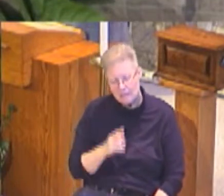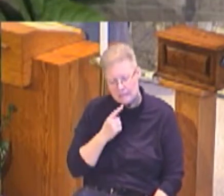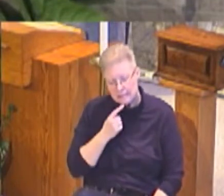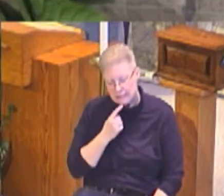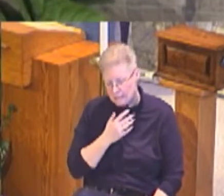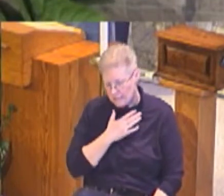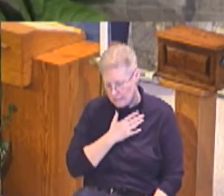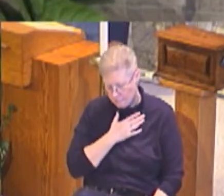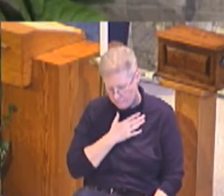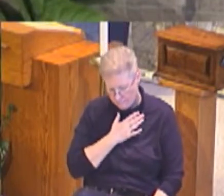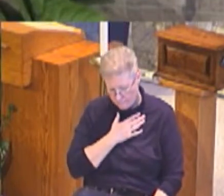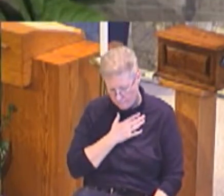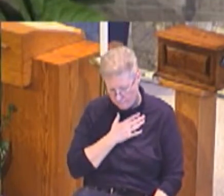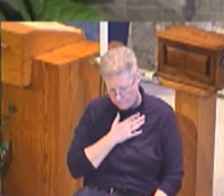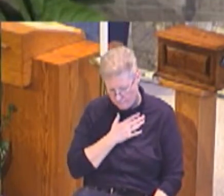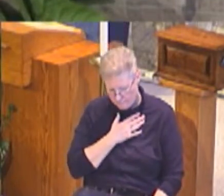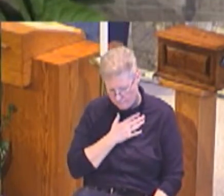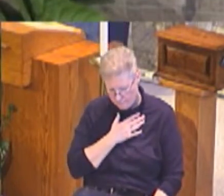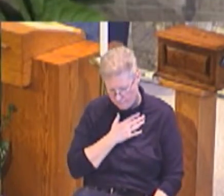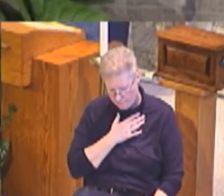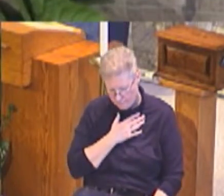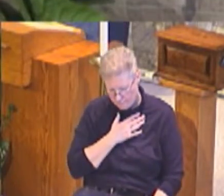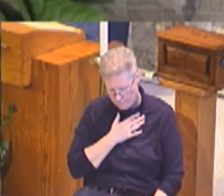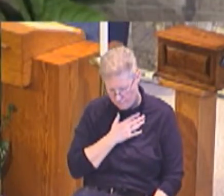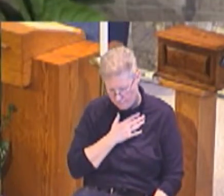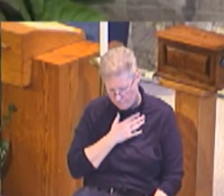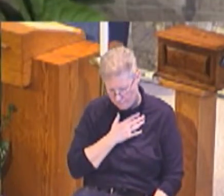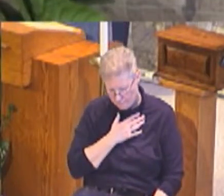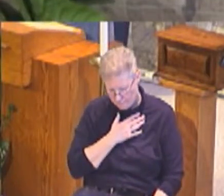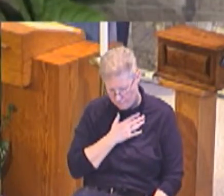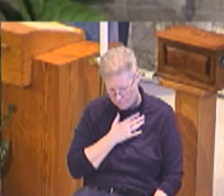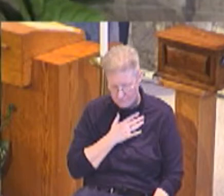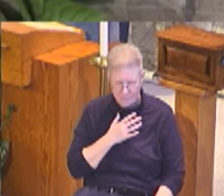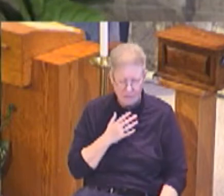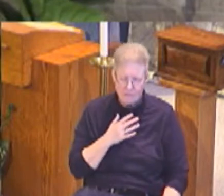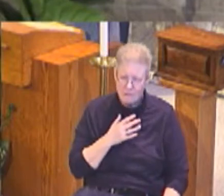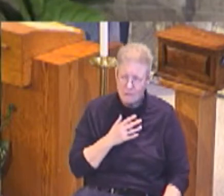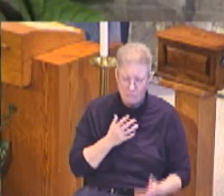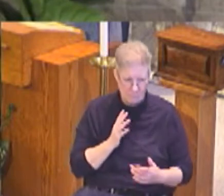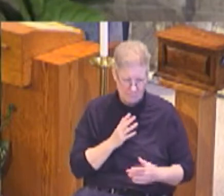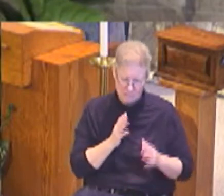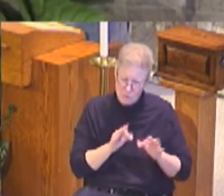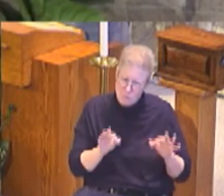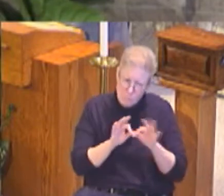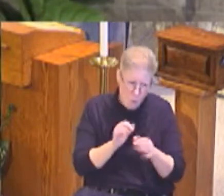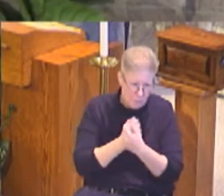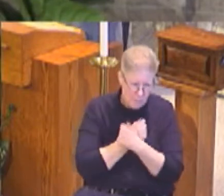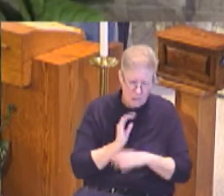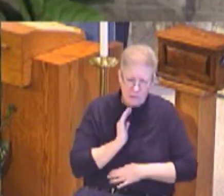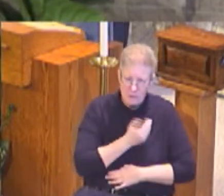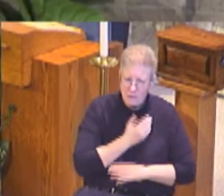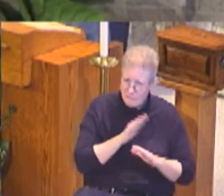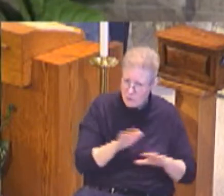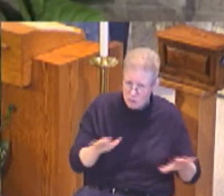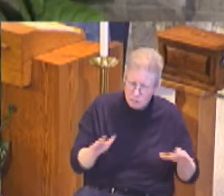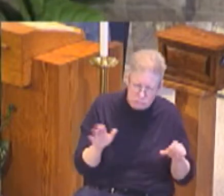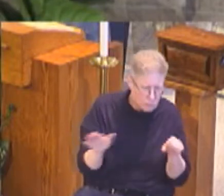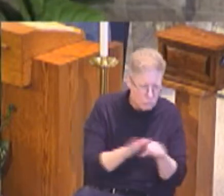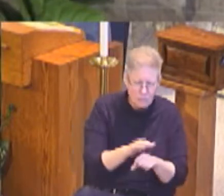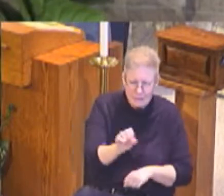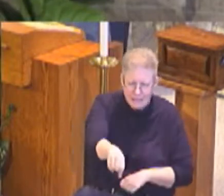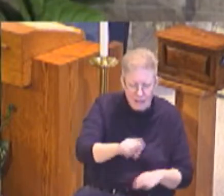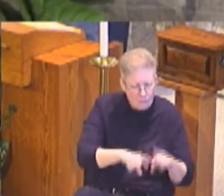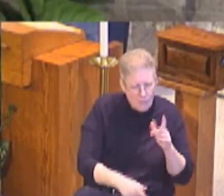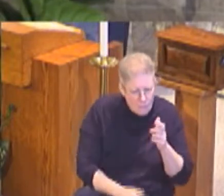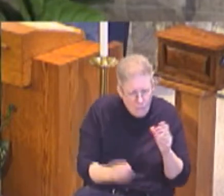as important as it is to love our children fully, it's even more important to receive their